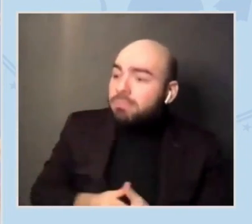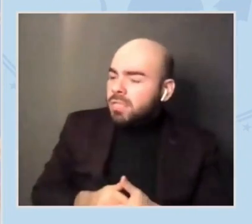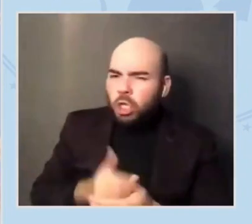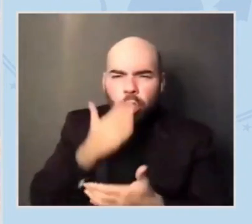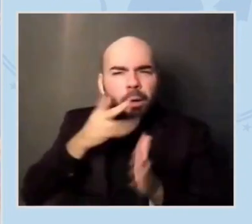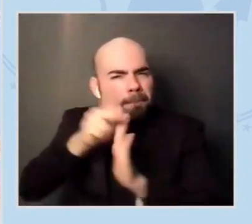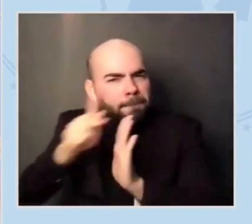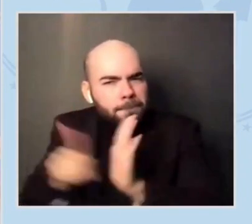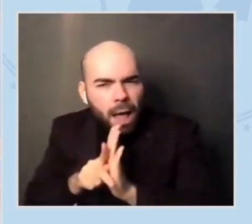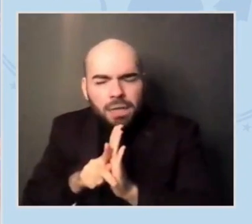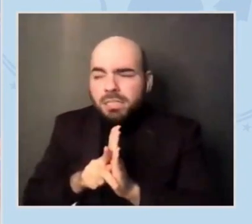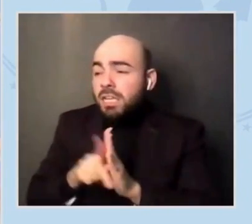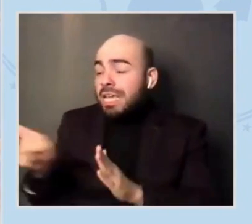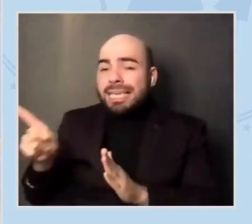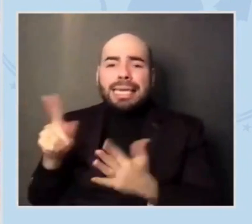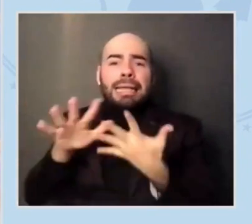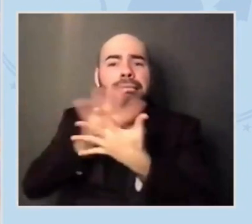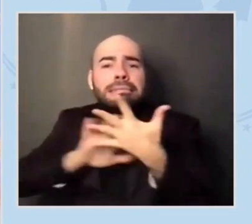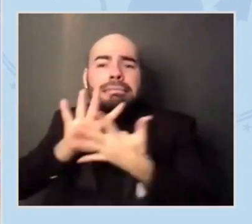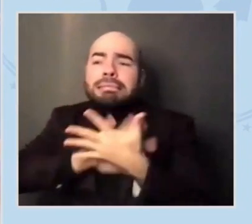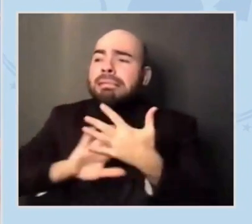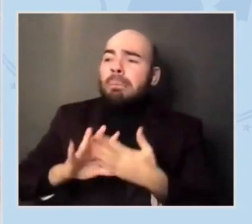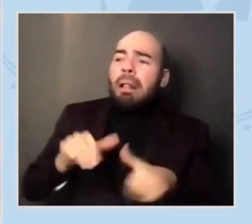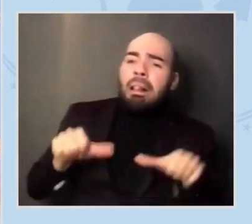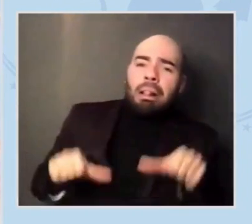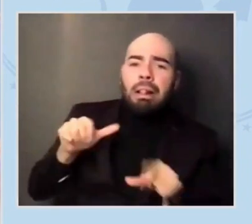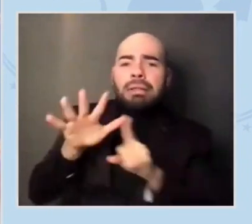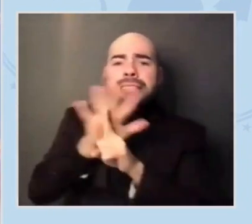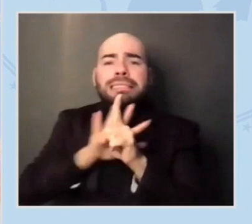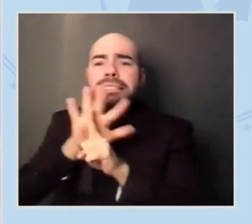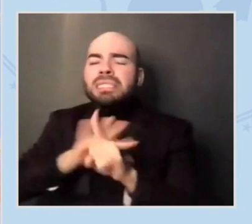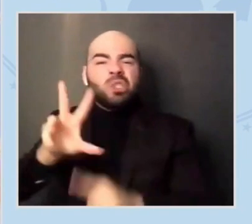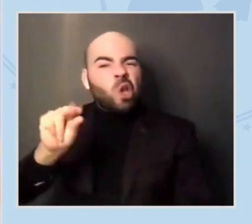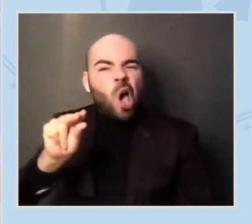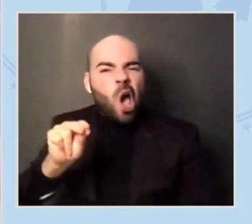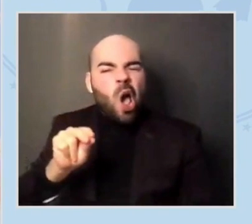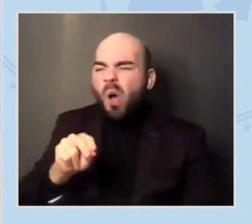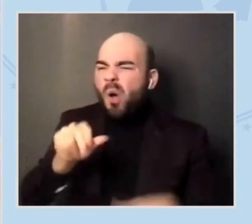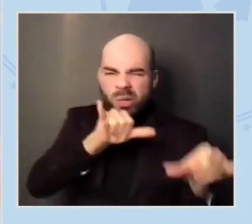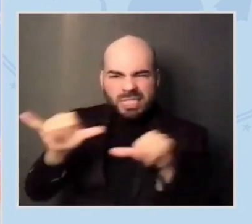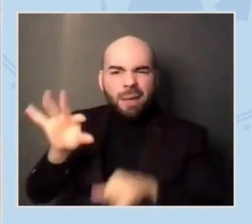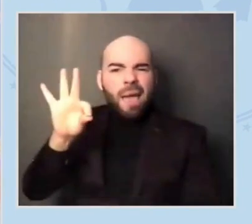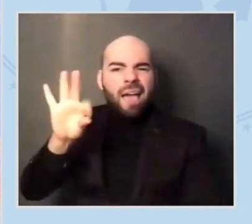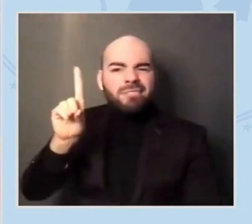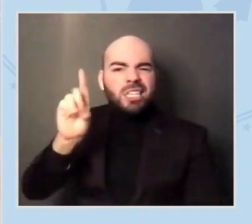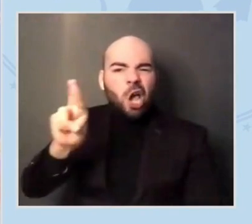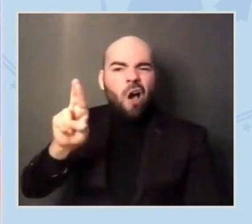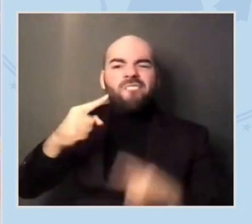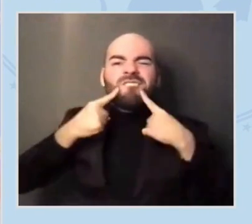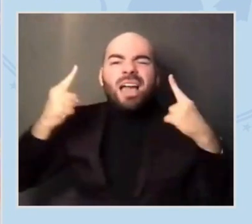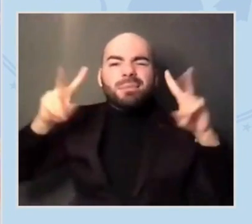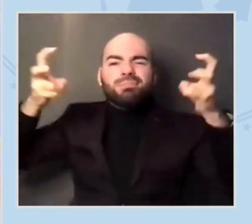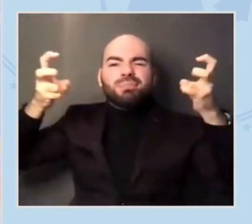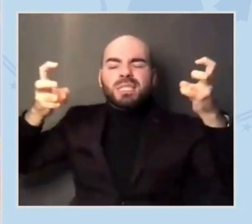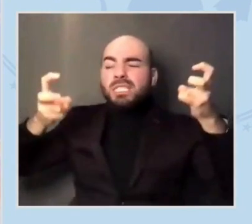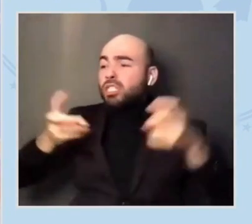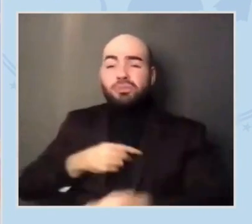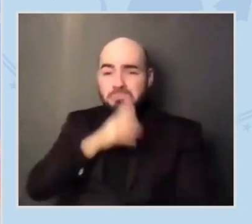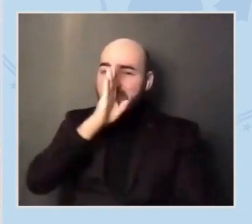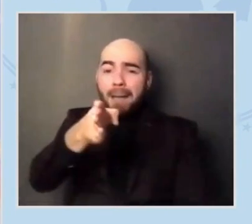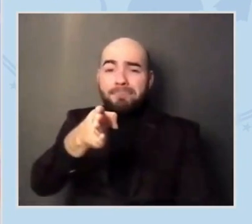from the shoulder, as his hero FDR used to say, straight from the shoulder. The one thing I can assure you is working people